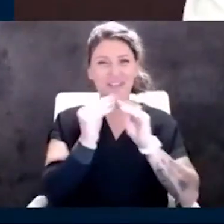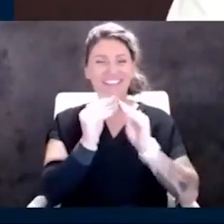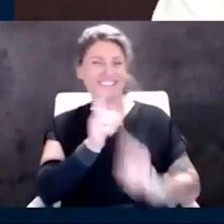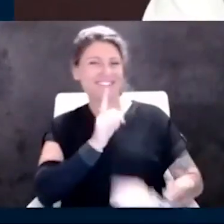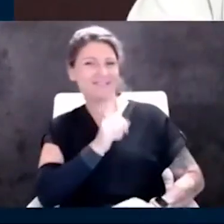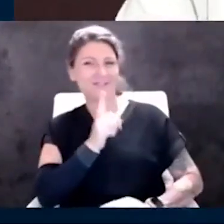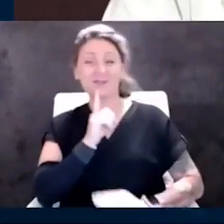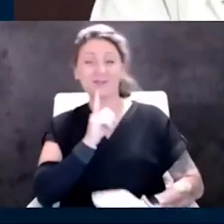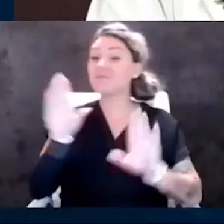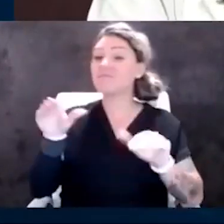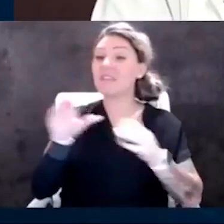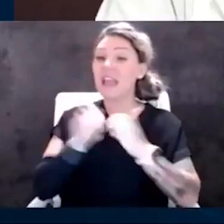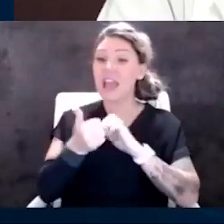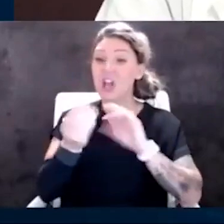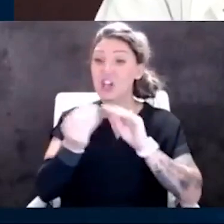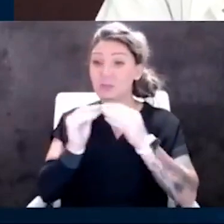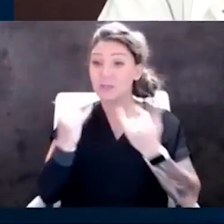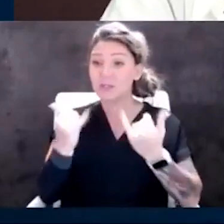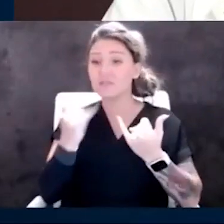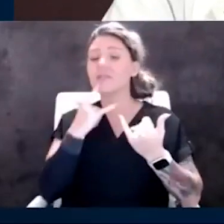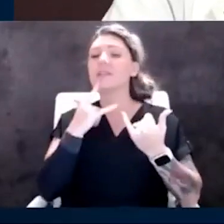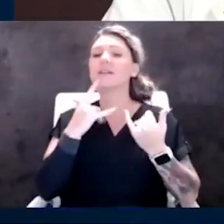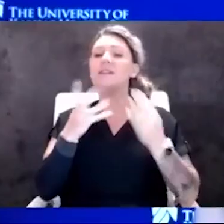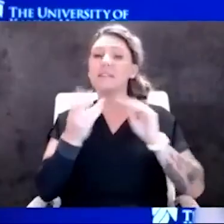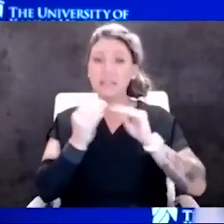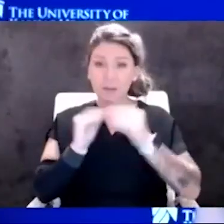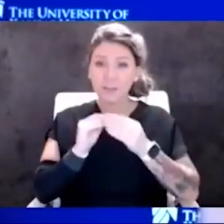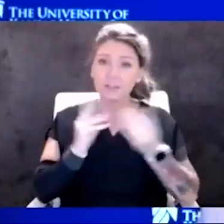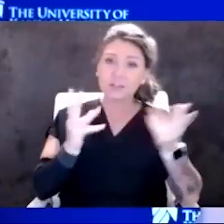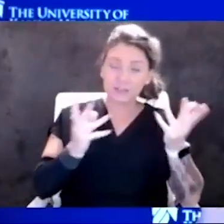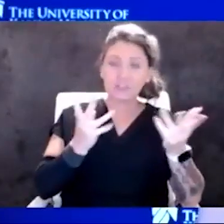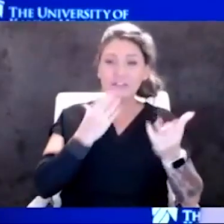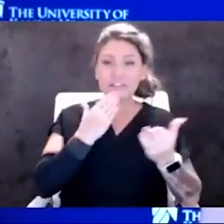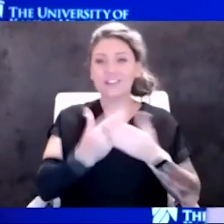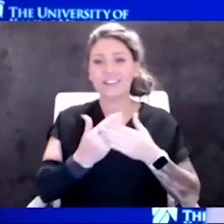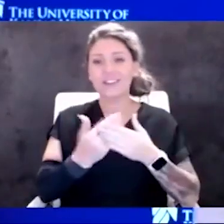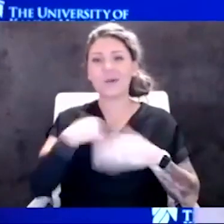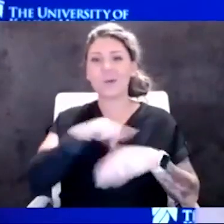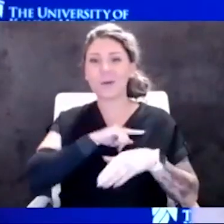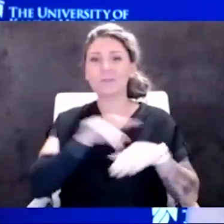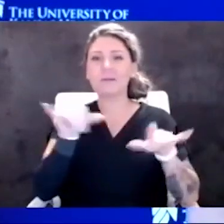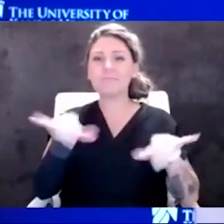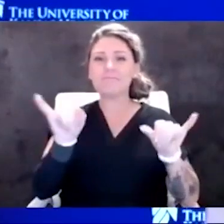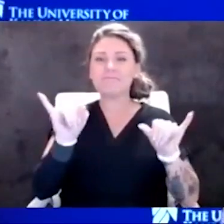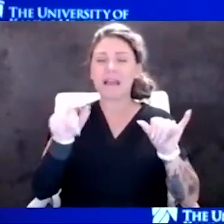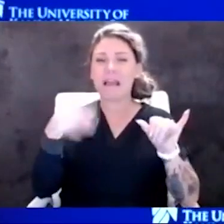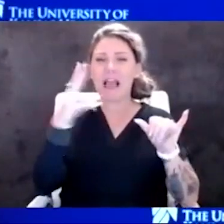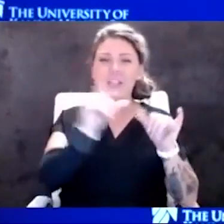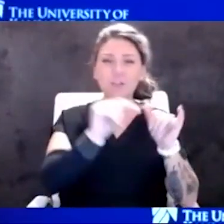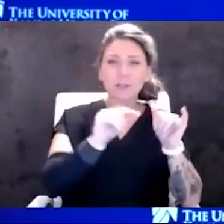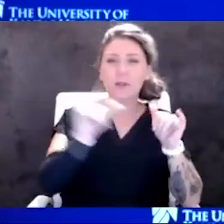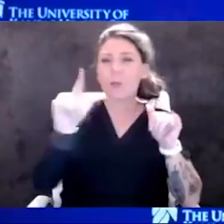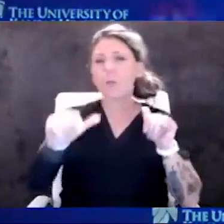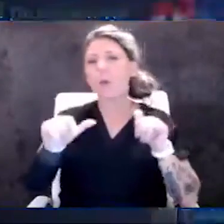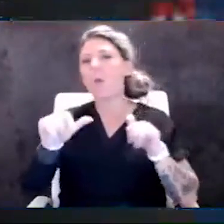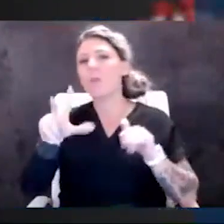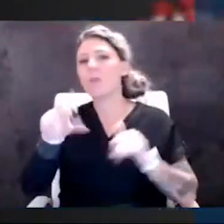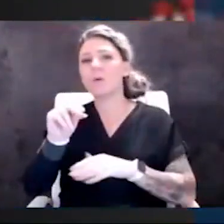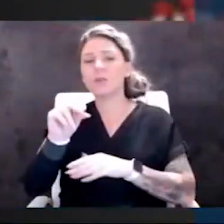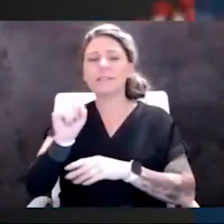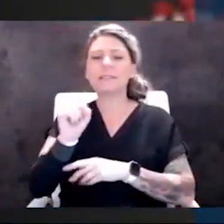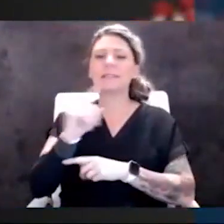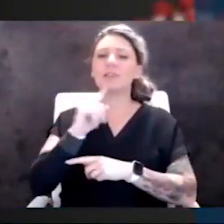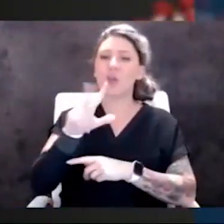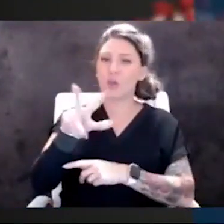numbers today? Hi. Yeah, the numbers, are good. We've been hanging in that high 20s, low 30s. Right now we have 31 active infections